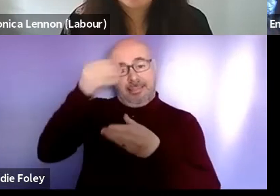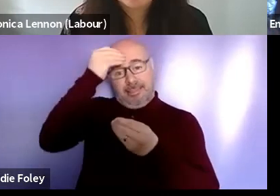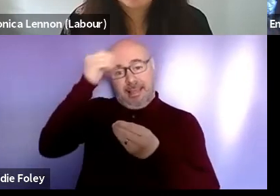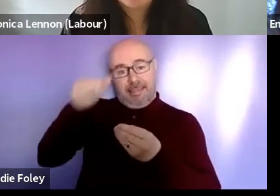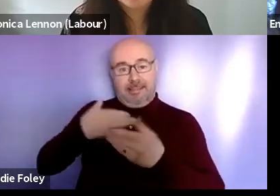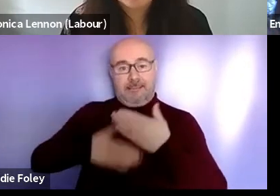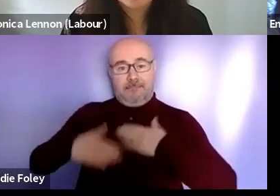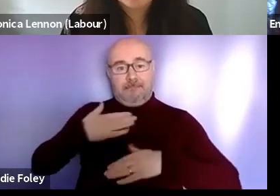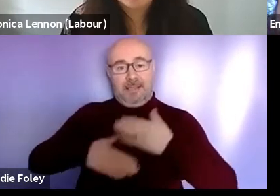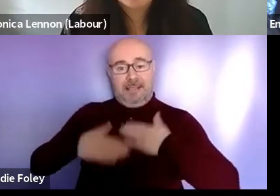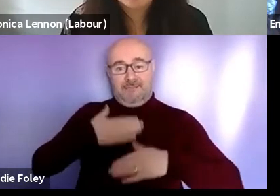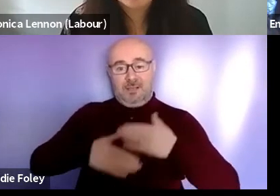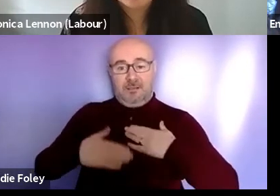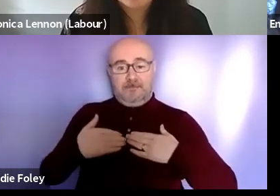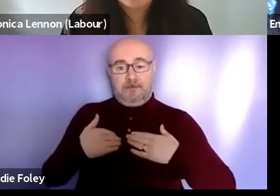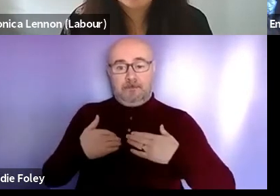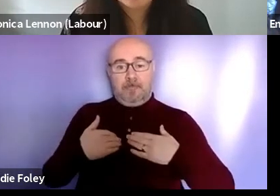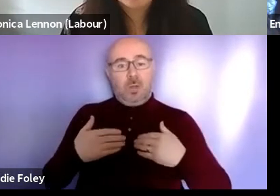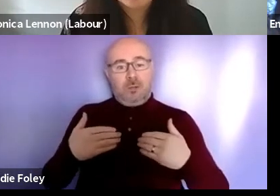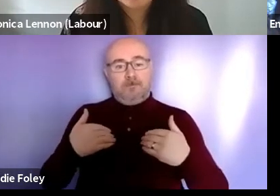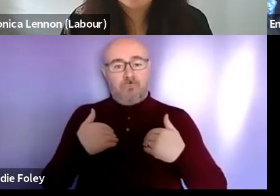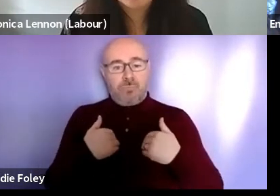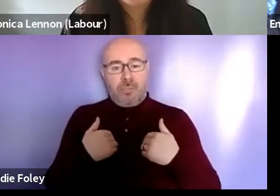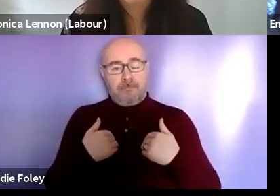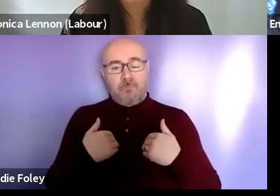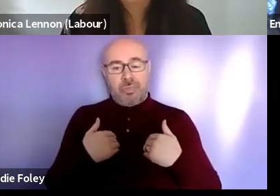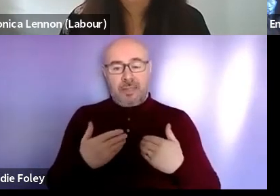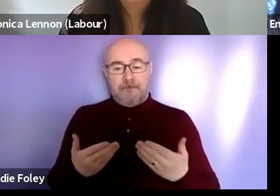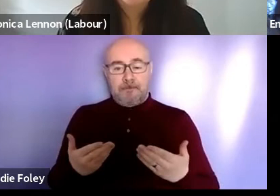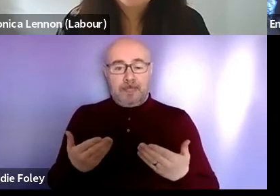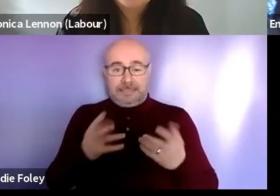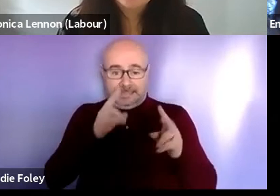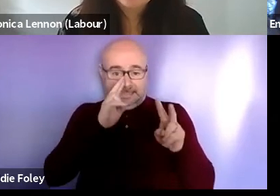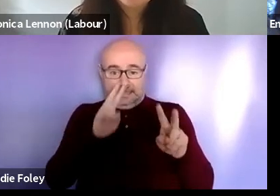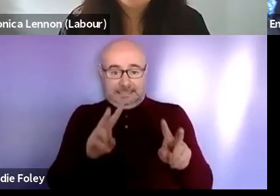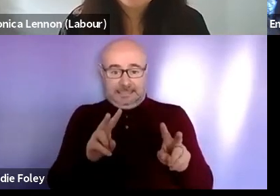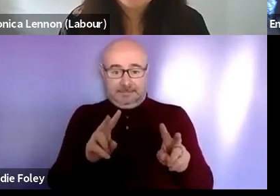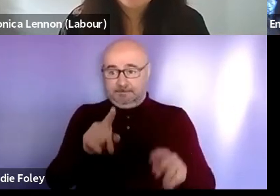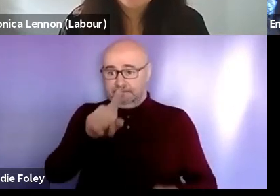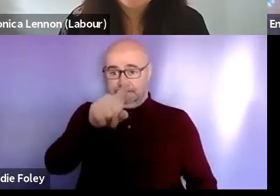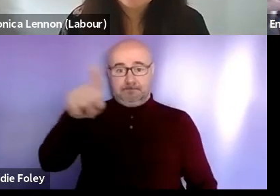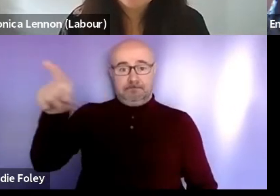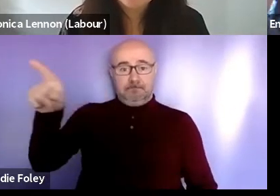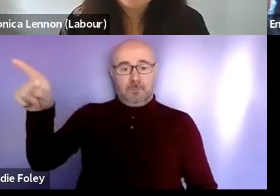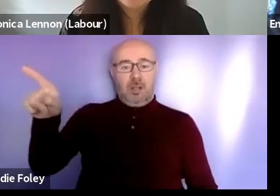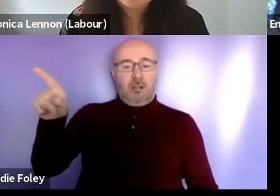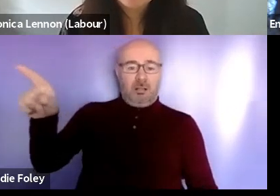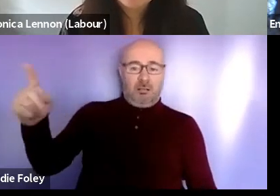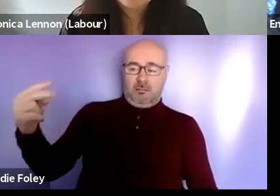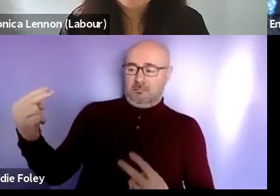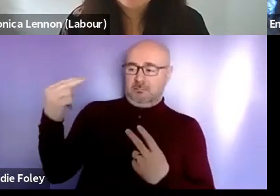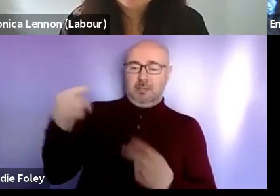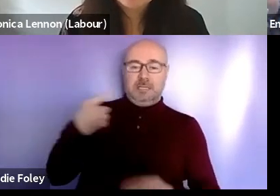daily at the moment due to the disability mechanism. It ranges from people using my disability to prove that I'm not suitable for